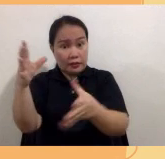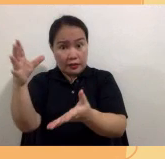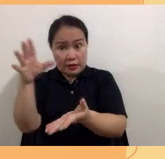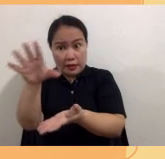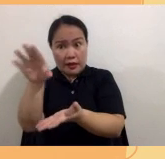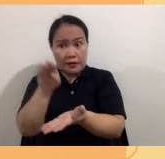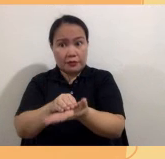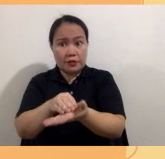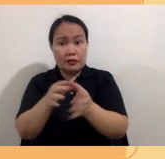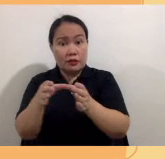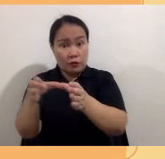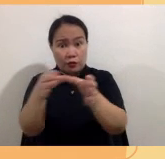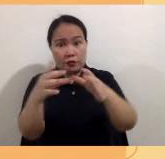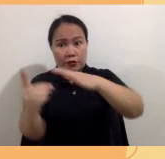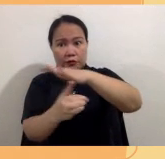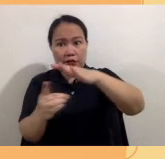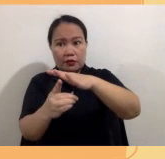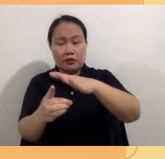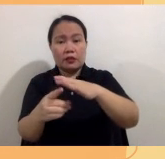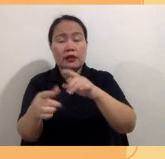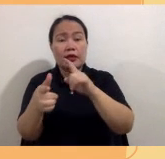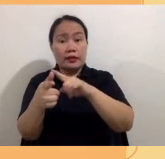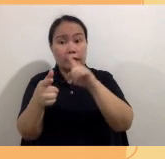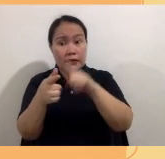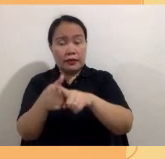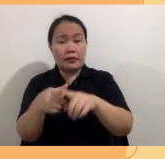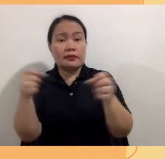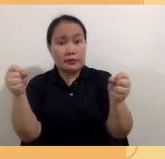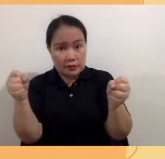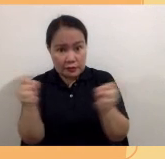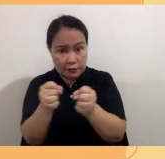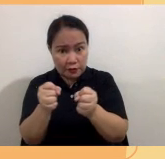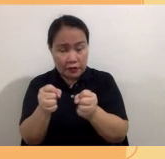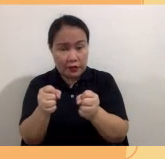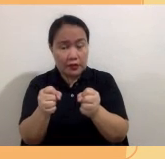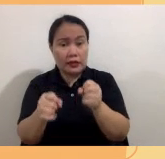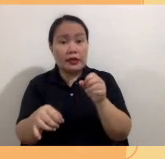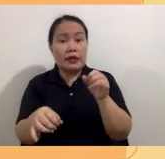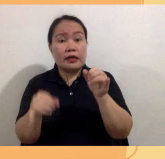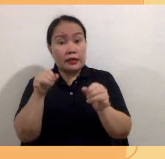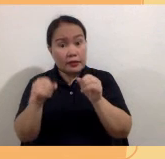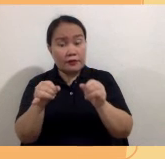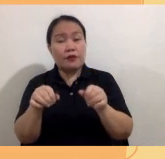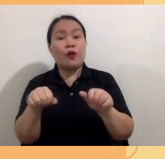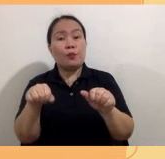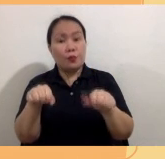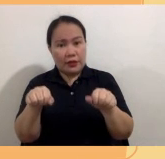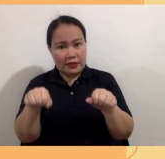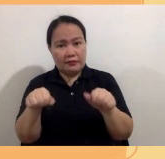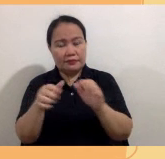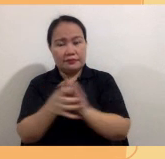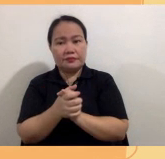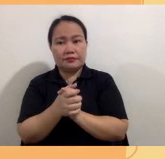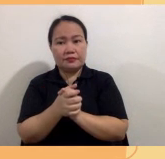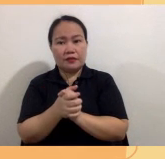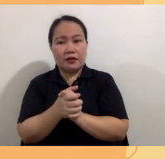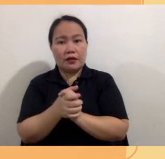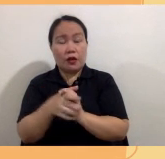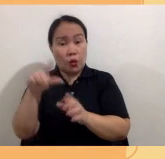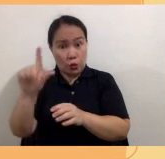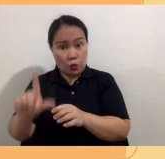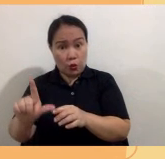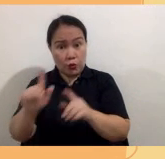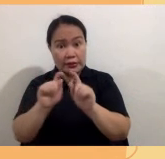Next is simplify if possible. So, pag sinabi nating simplify, ito yung tinatawag nating lowest term.